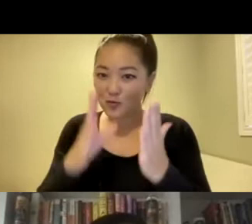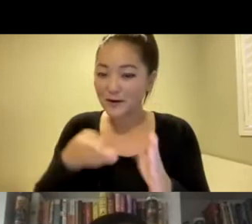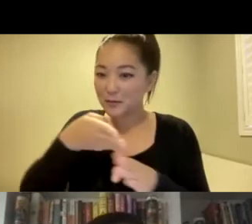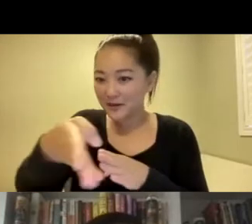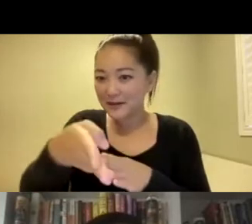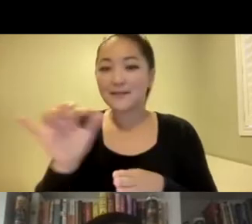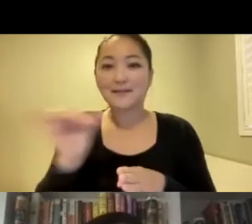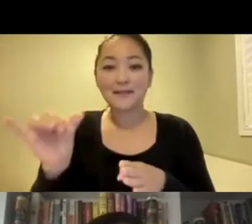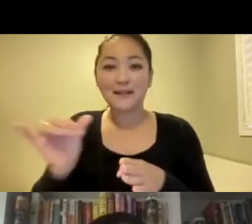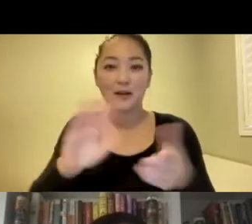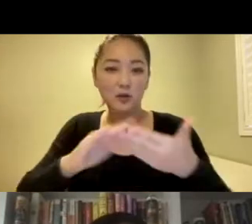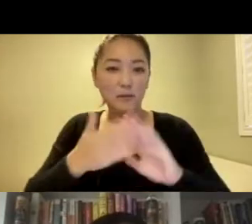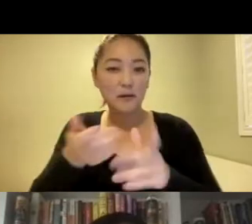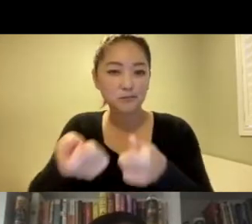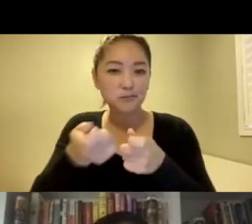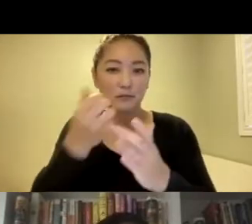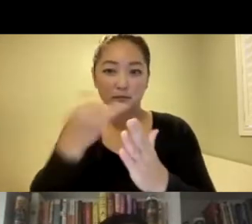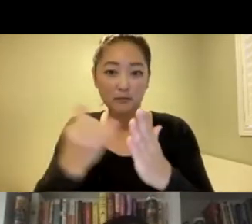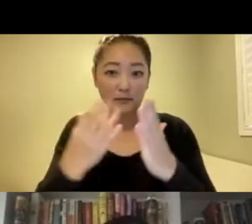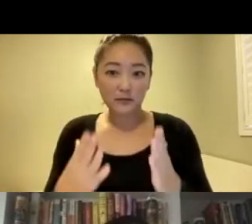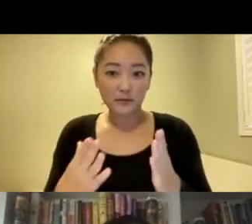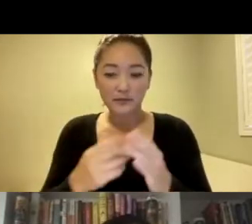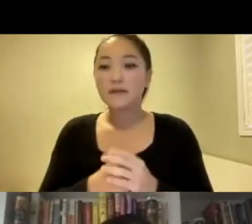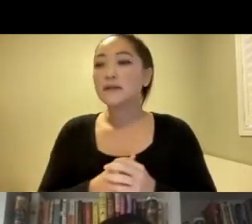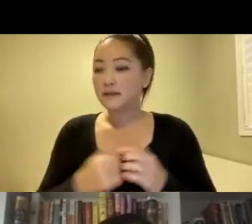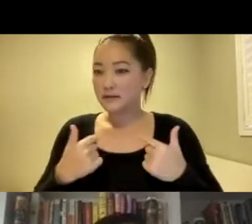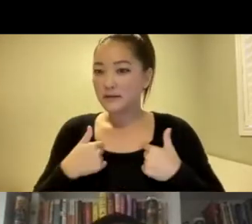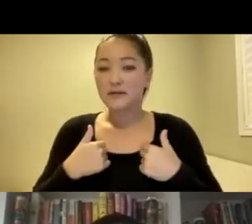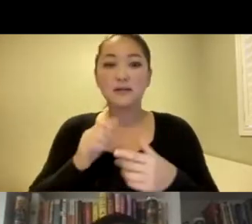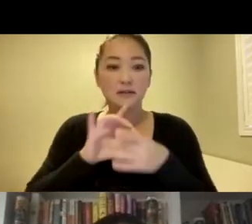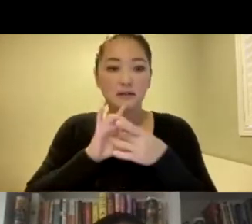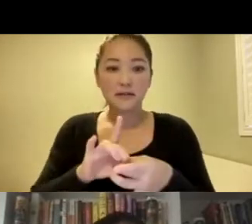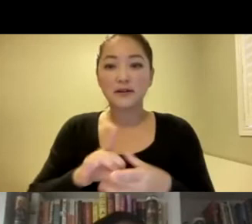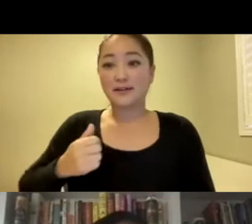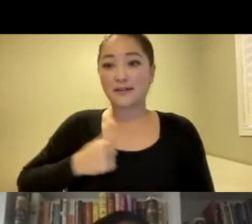engaged artist. And I came to community arts via theater.